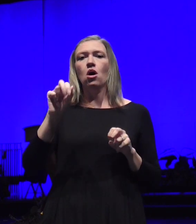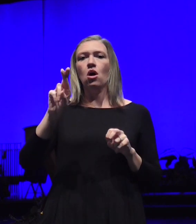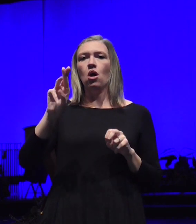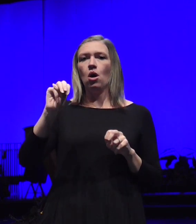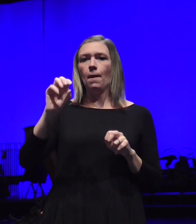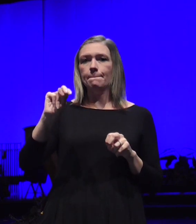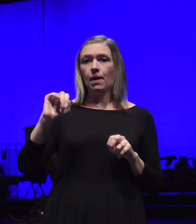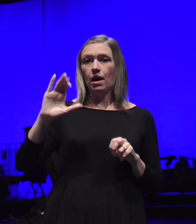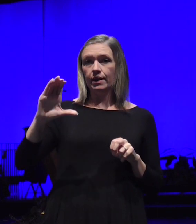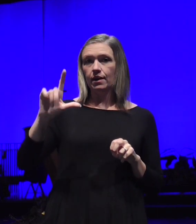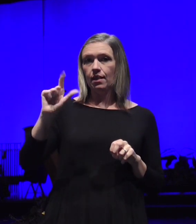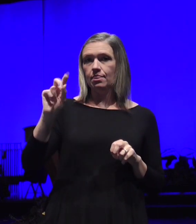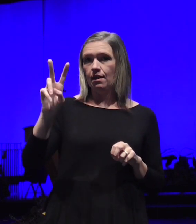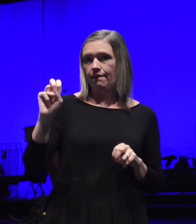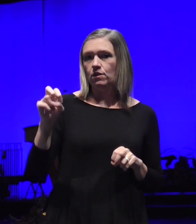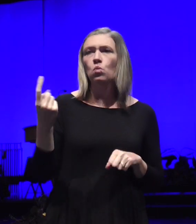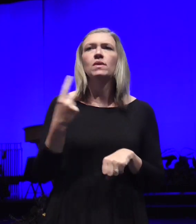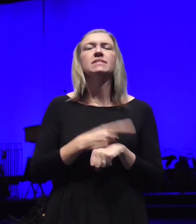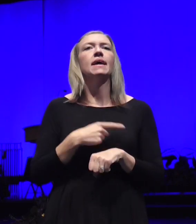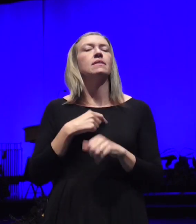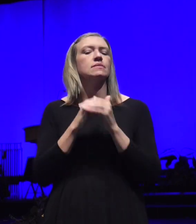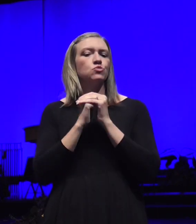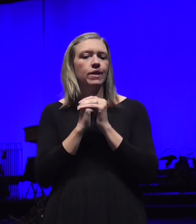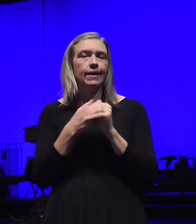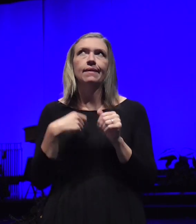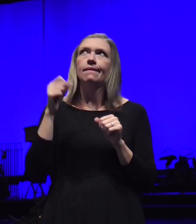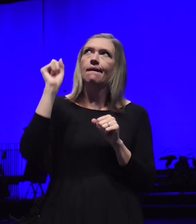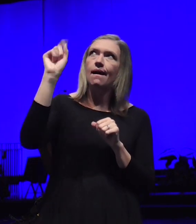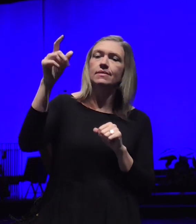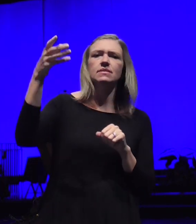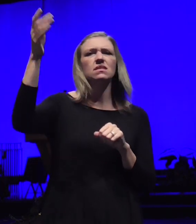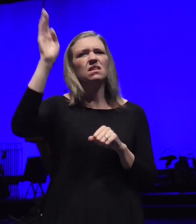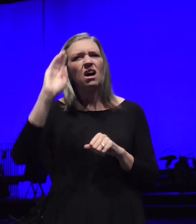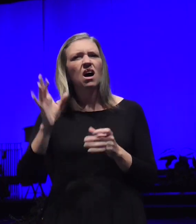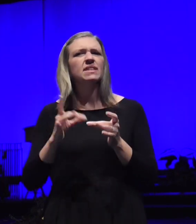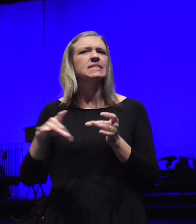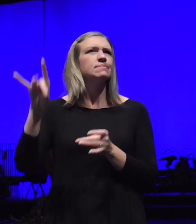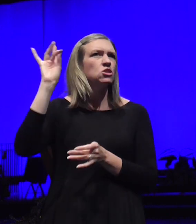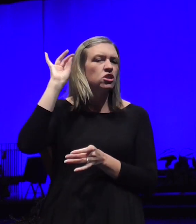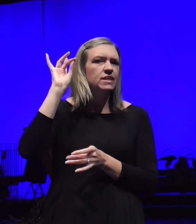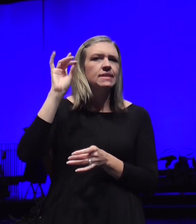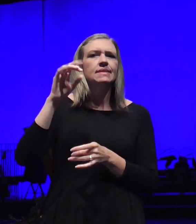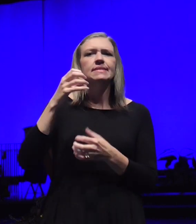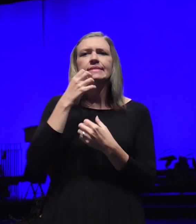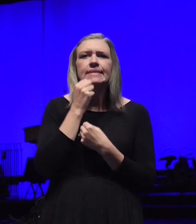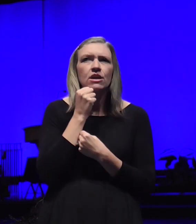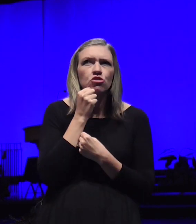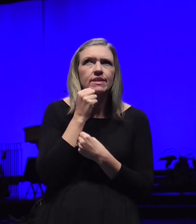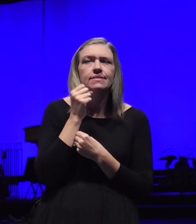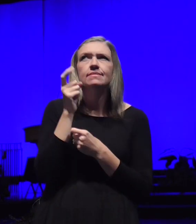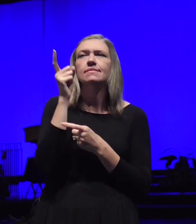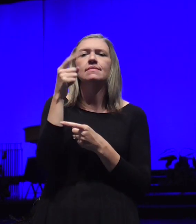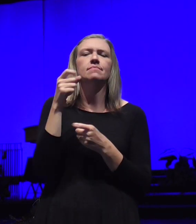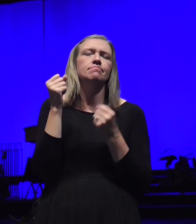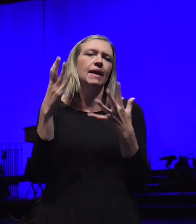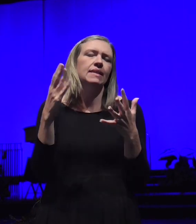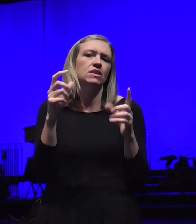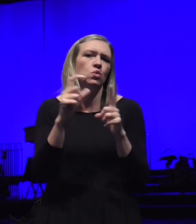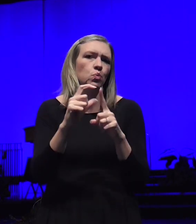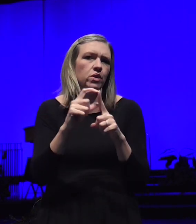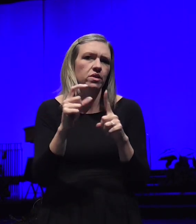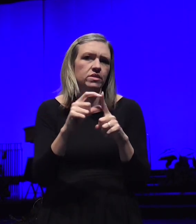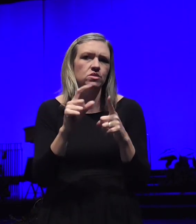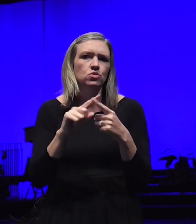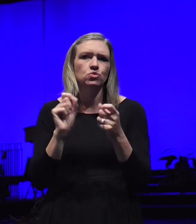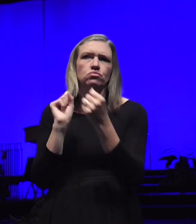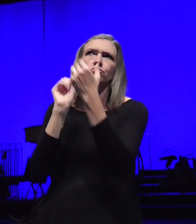asked, okay, God, Spirit, the sacredness, there's all kinds of ways to addressing this greater